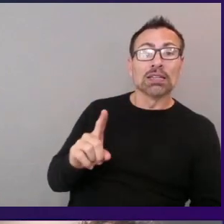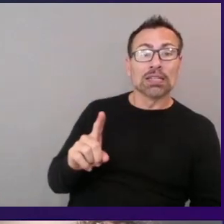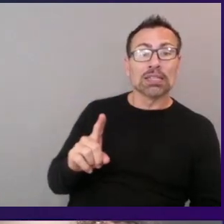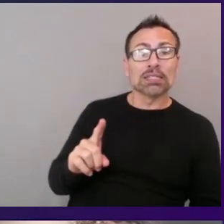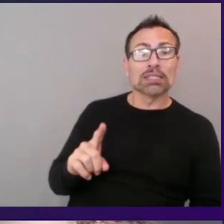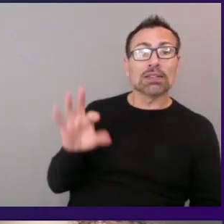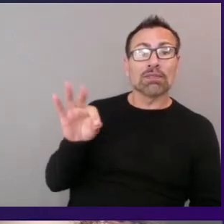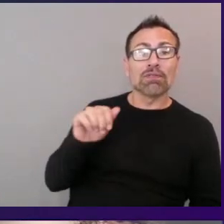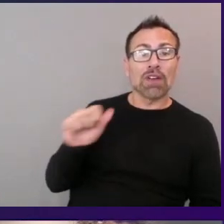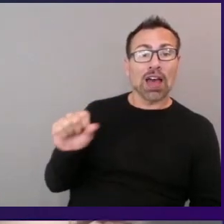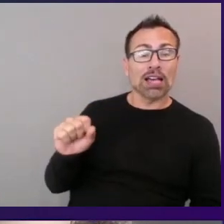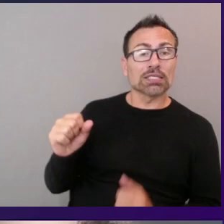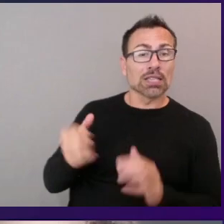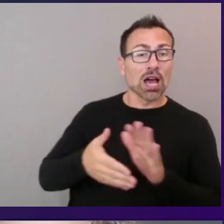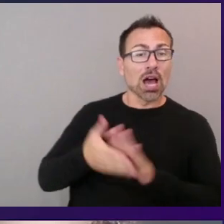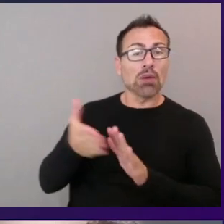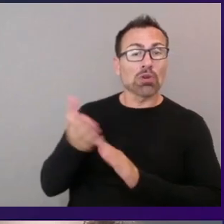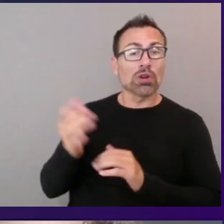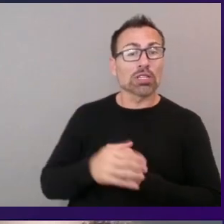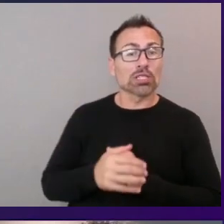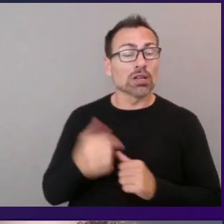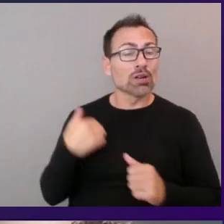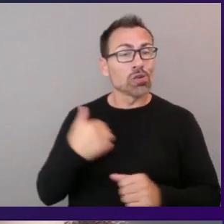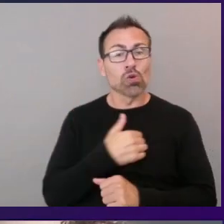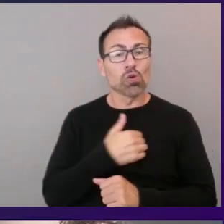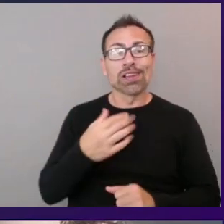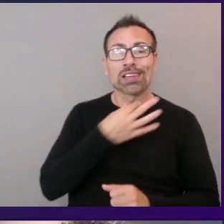can query all games that doesn't have any result.